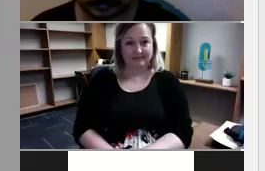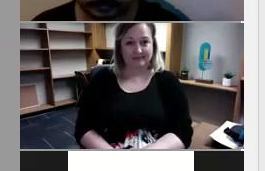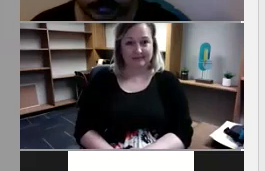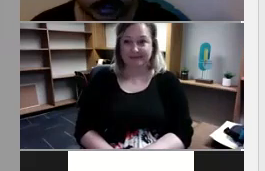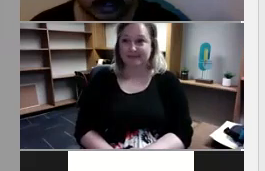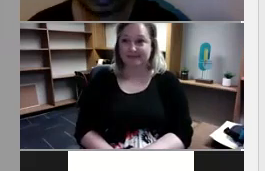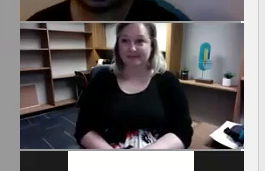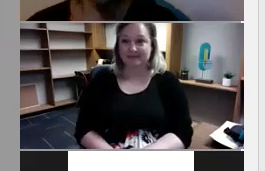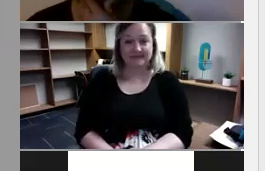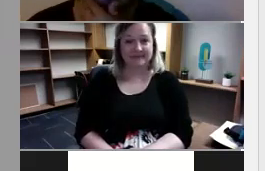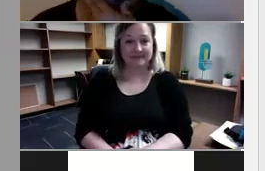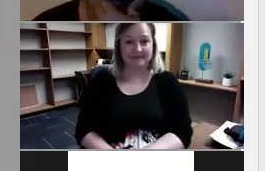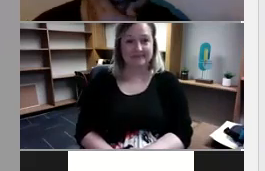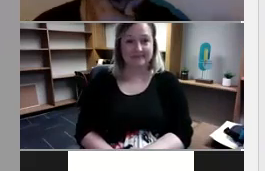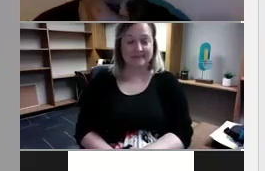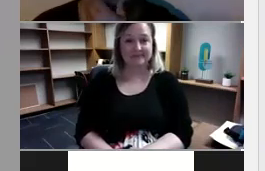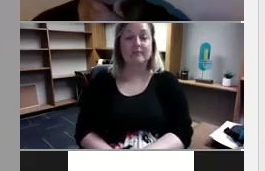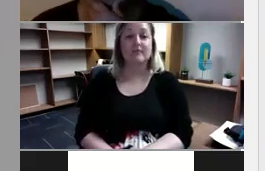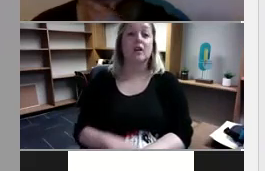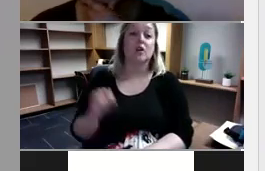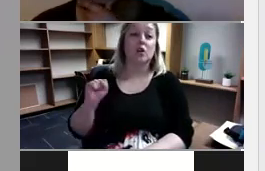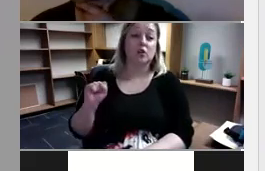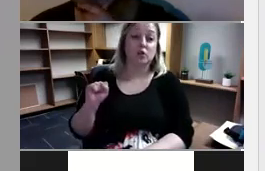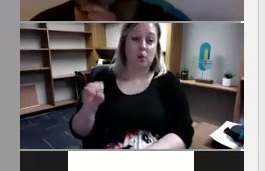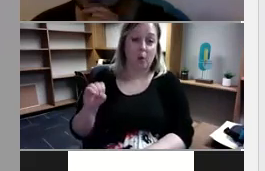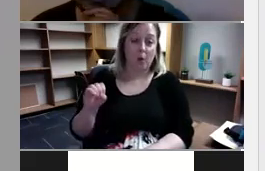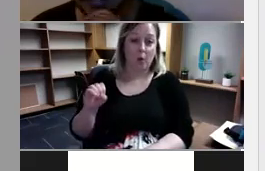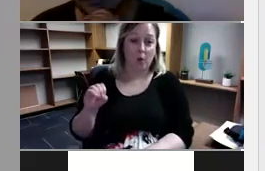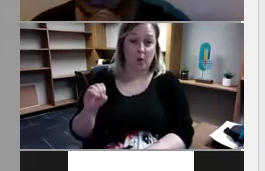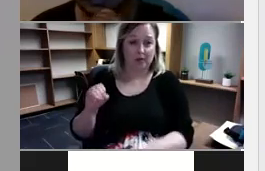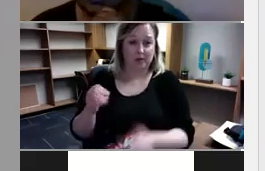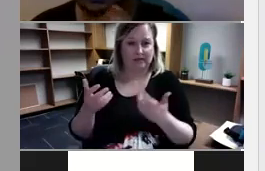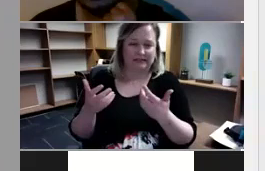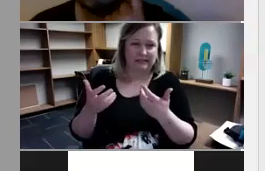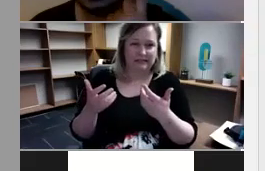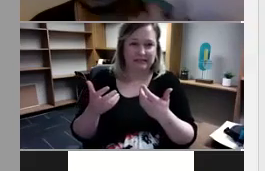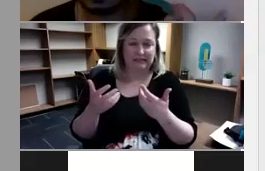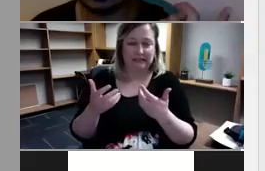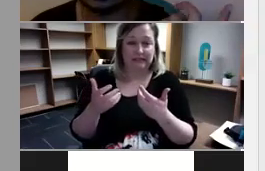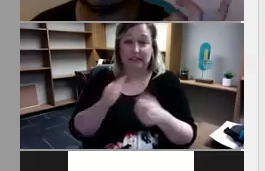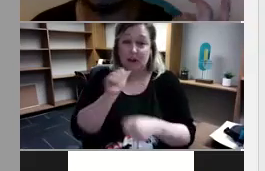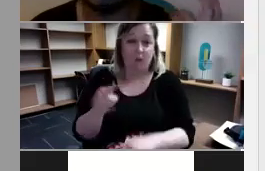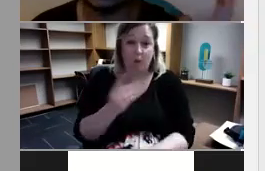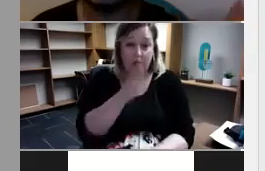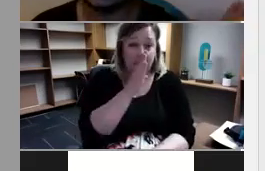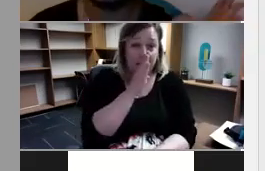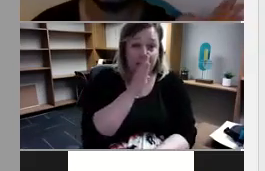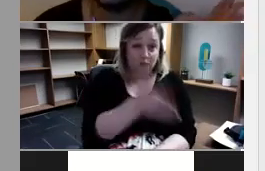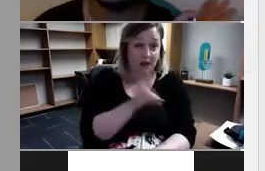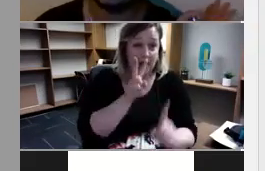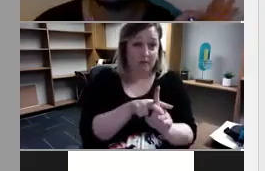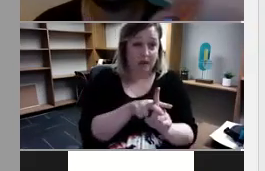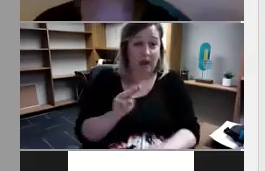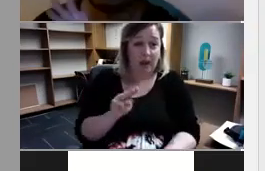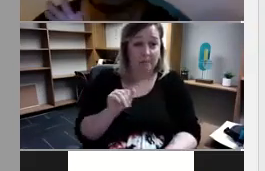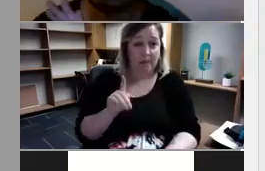Cool. So apart from directly applying the master method, we can also do some